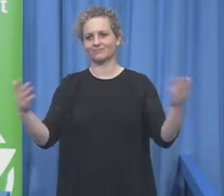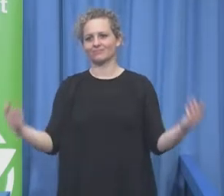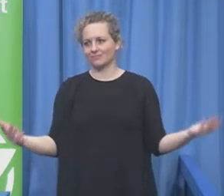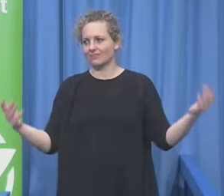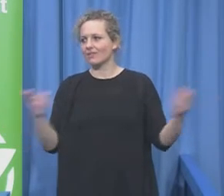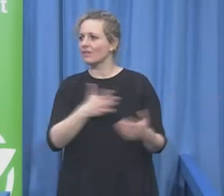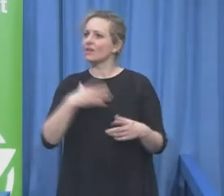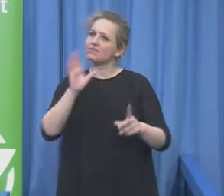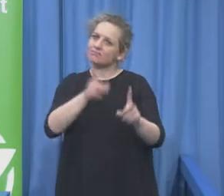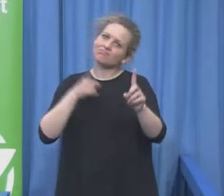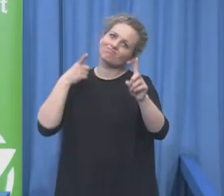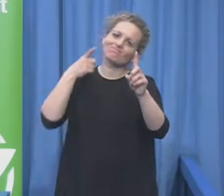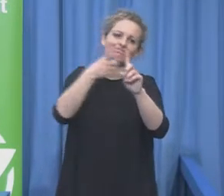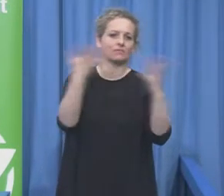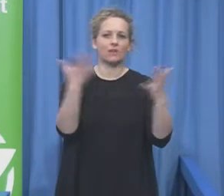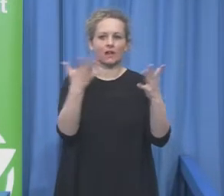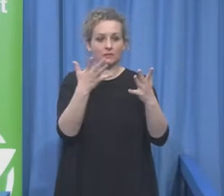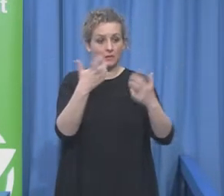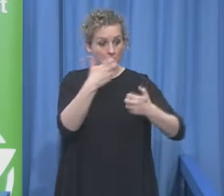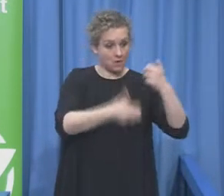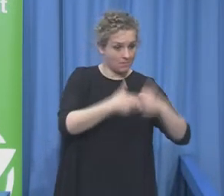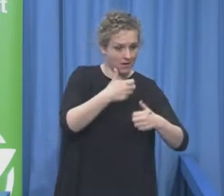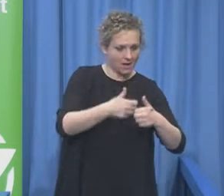own countries. Thank you.